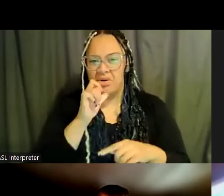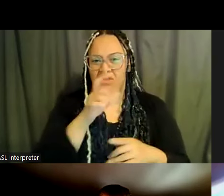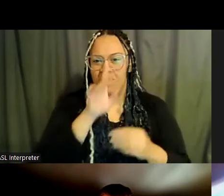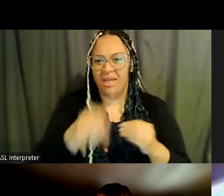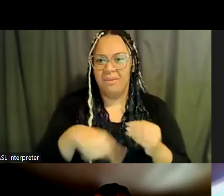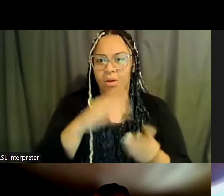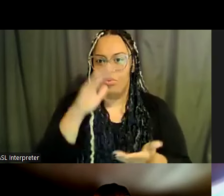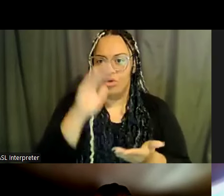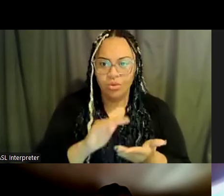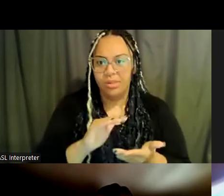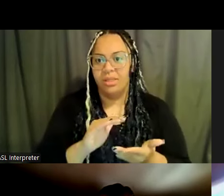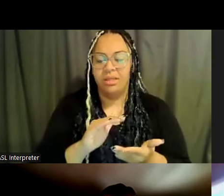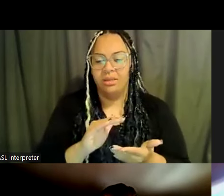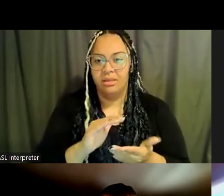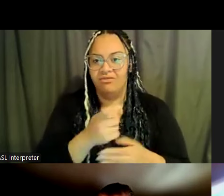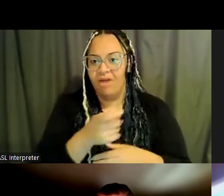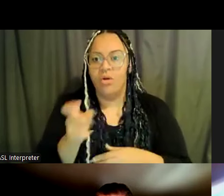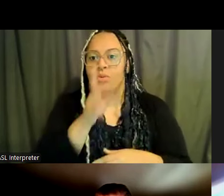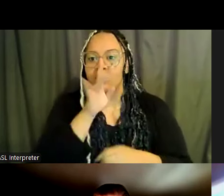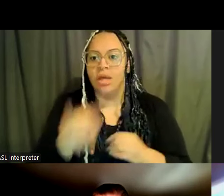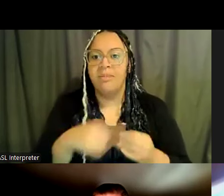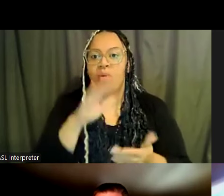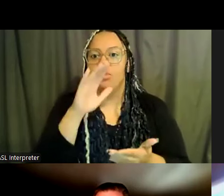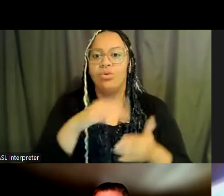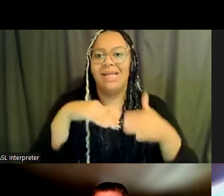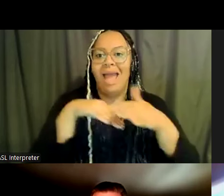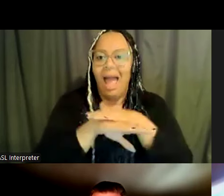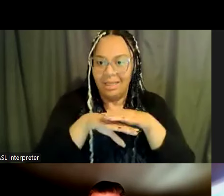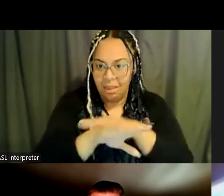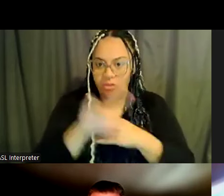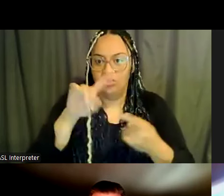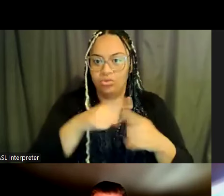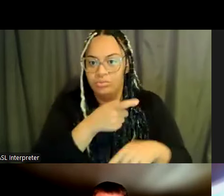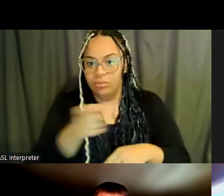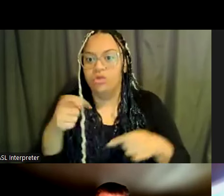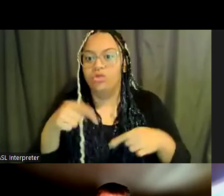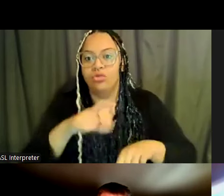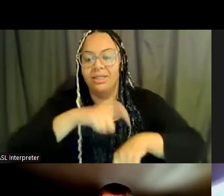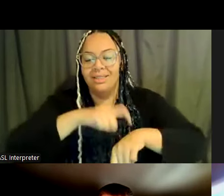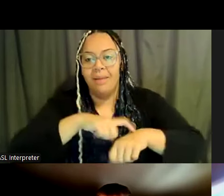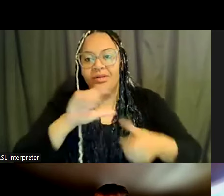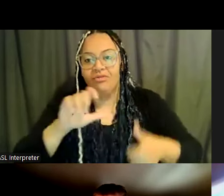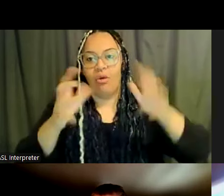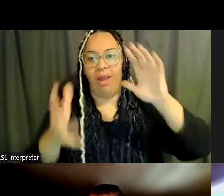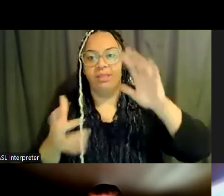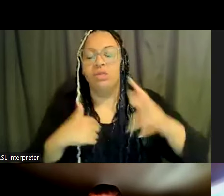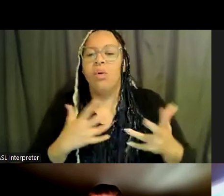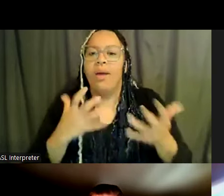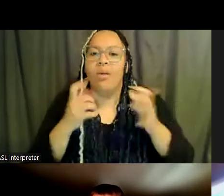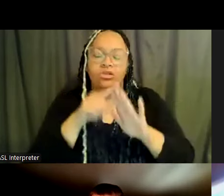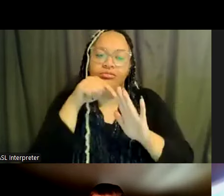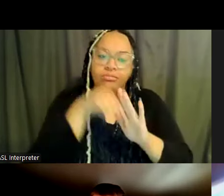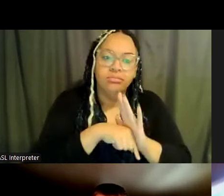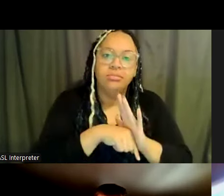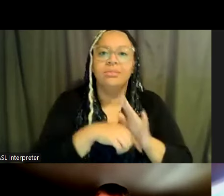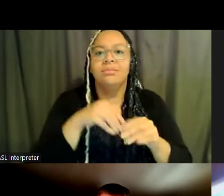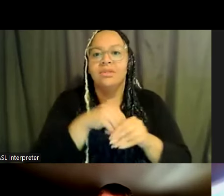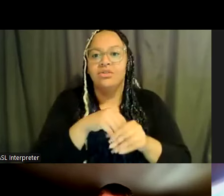or access to firearms overall. We're talking about reducing access to firearms during times of crisis. And so I want to dive into the